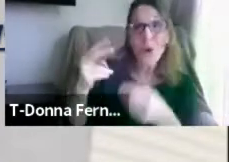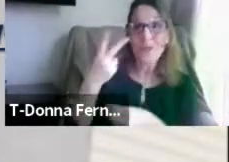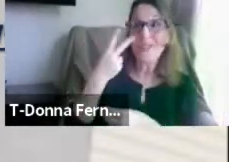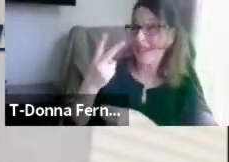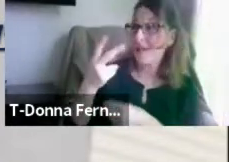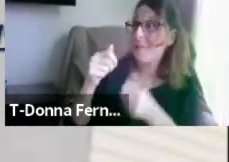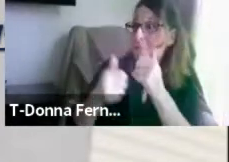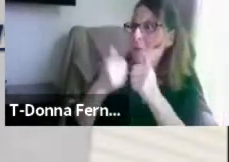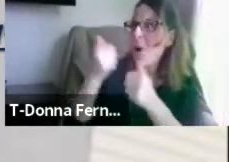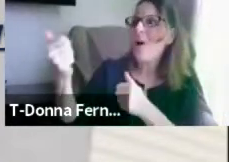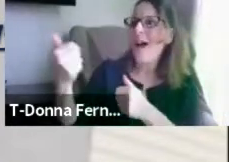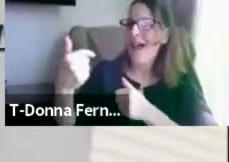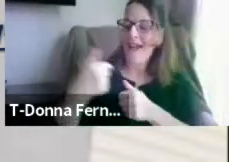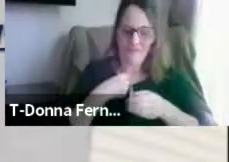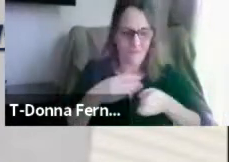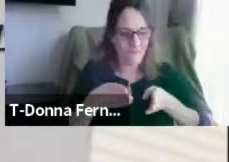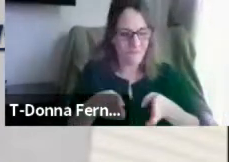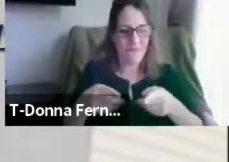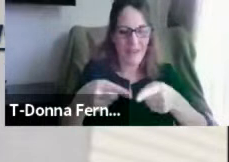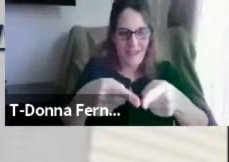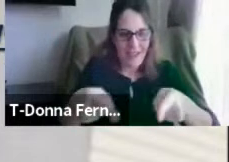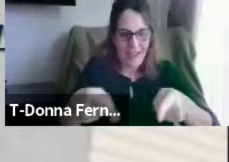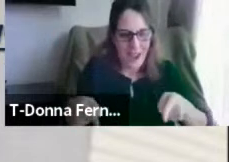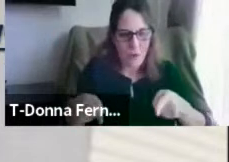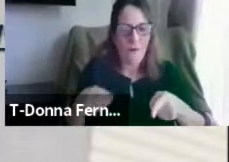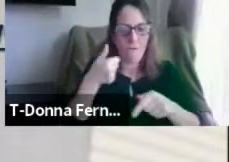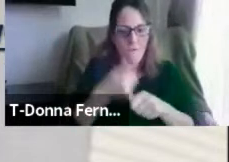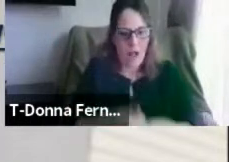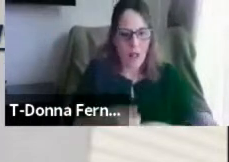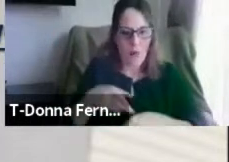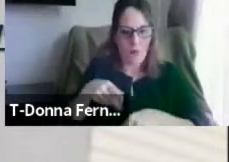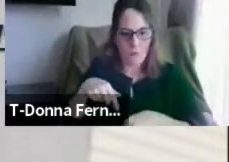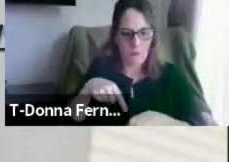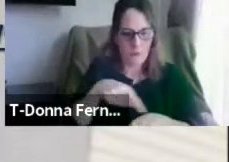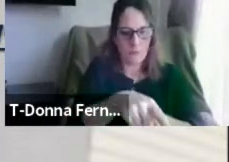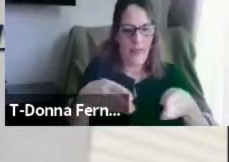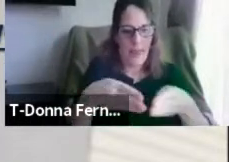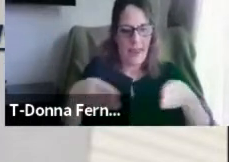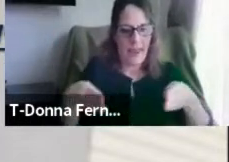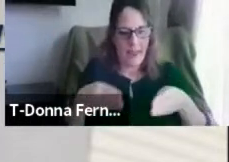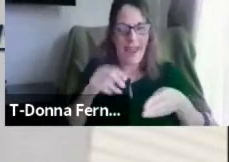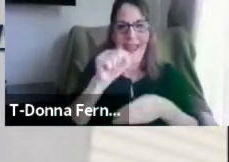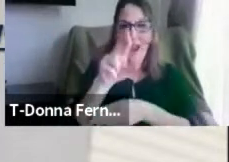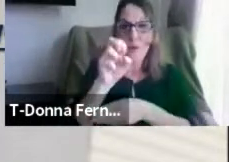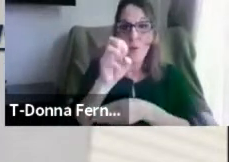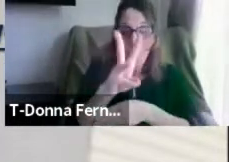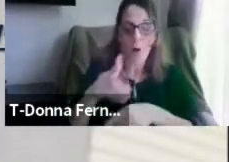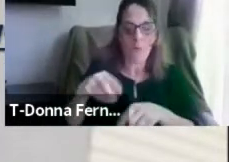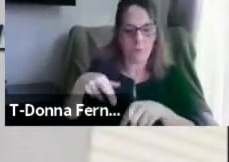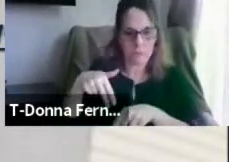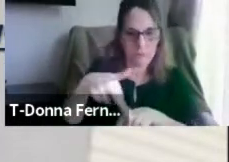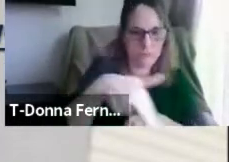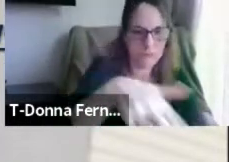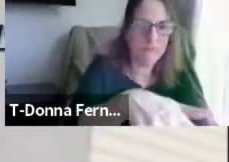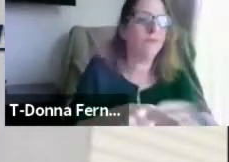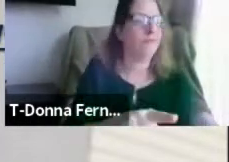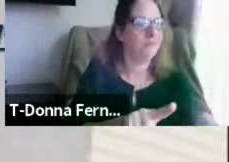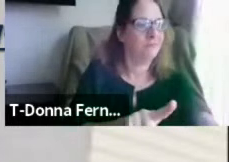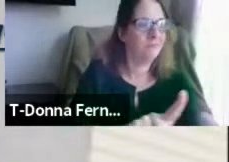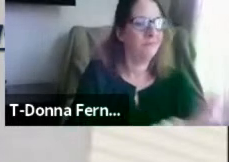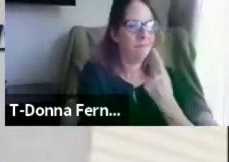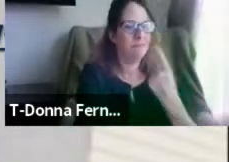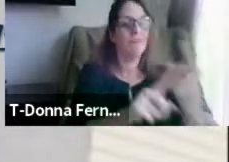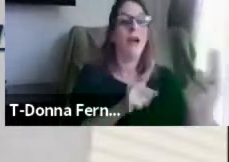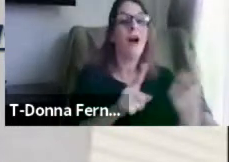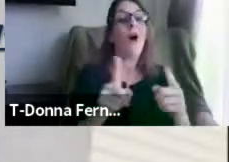stores, most of them do have those arrows pointing in one direction. Also, on a more personal note, it kind of gives you a nice